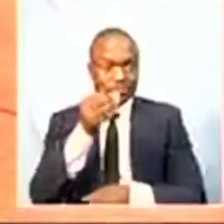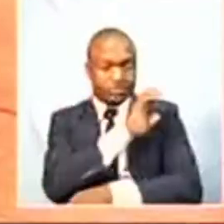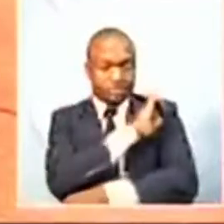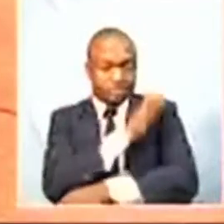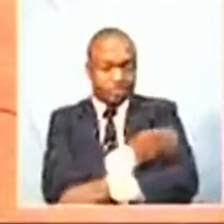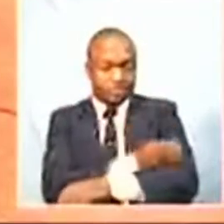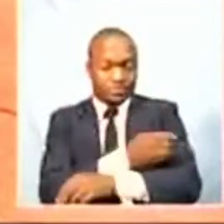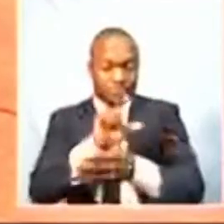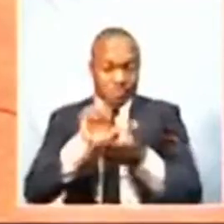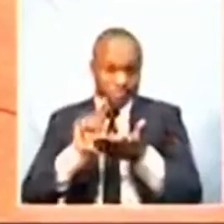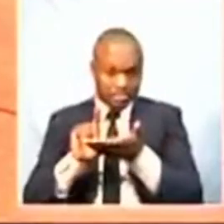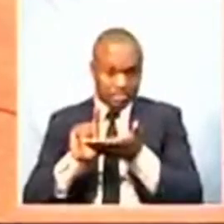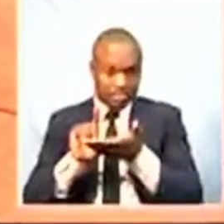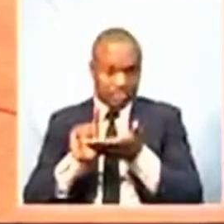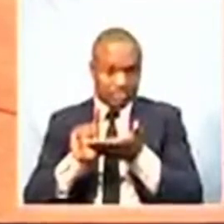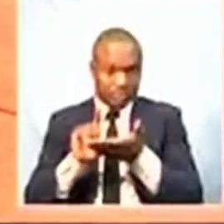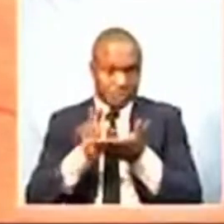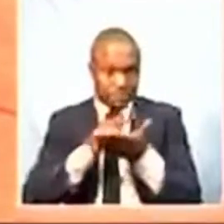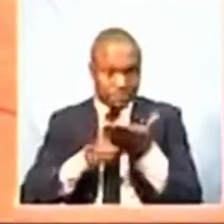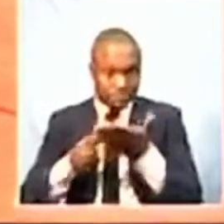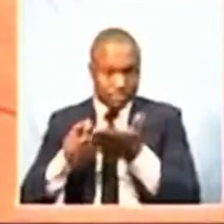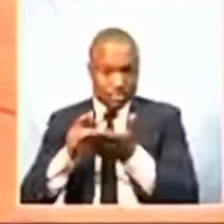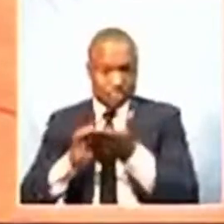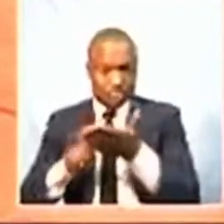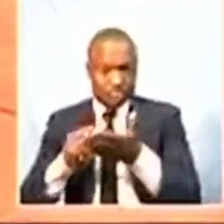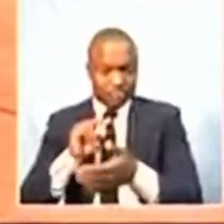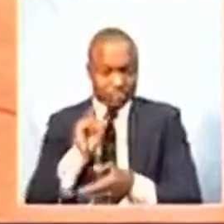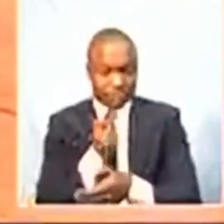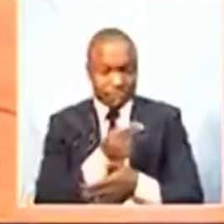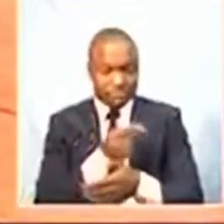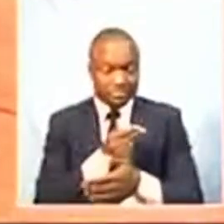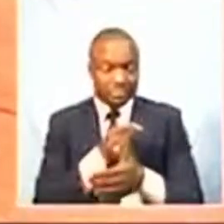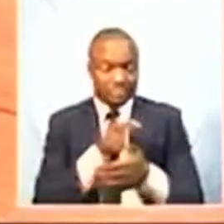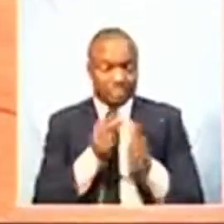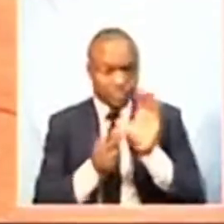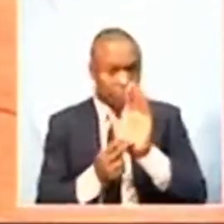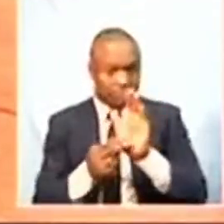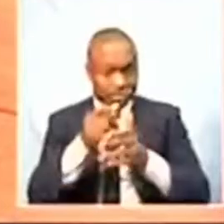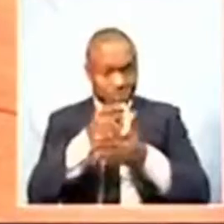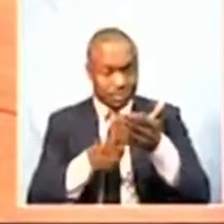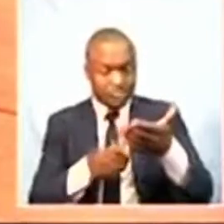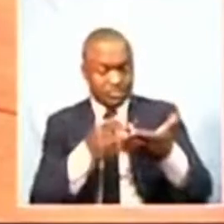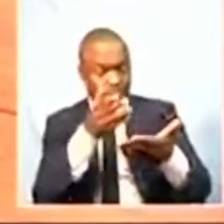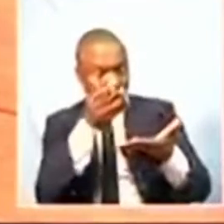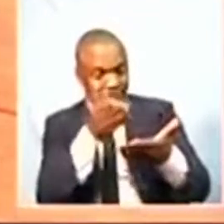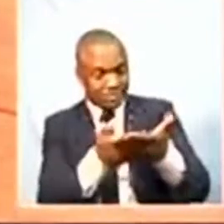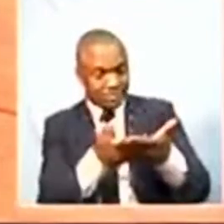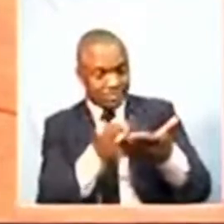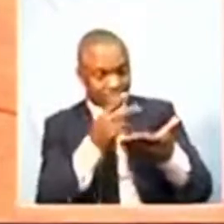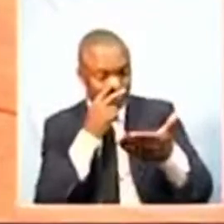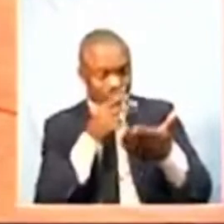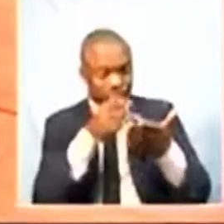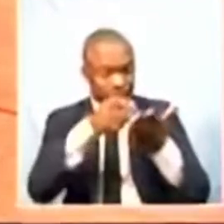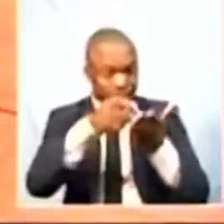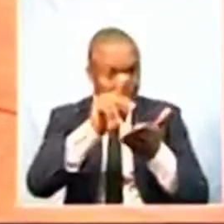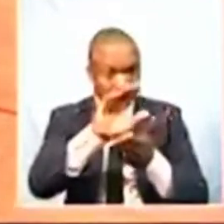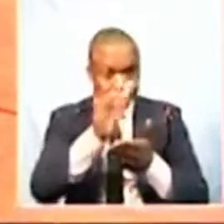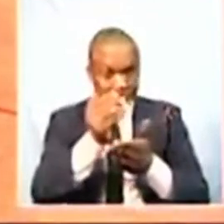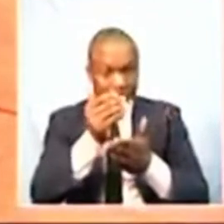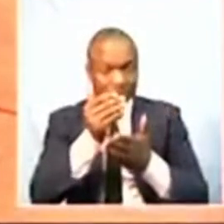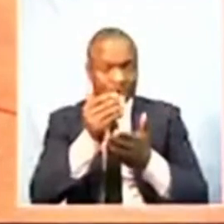loans, Chair. So read for us, what is it saying? From there you can see the repayment schedules,